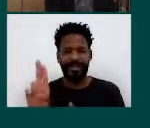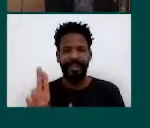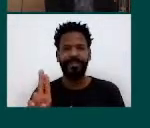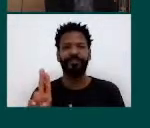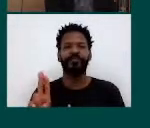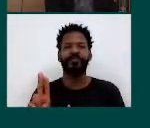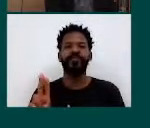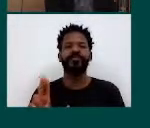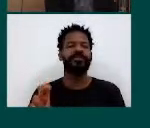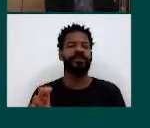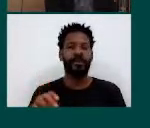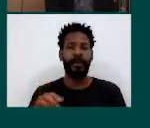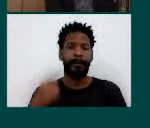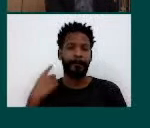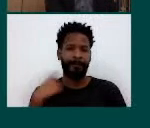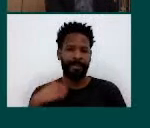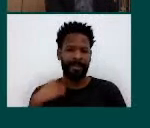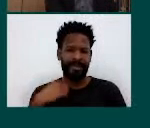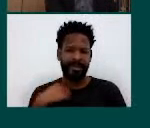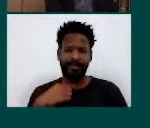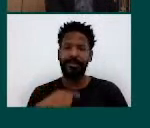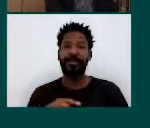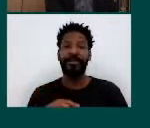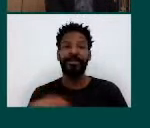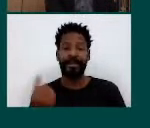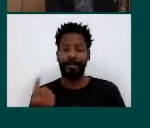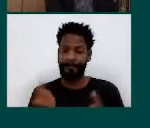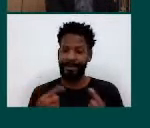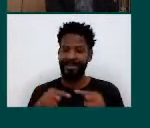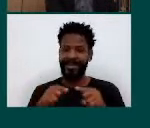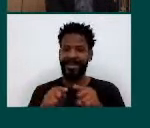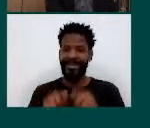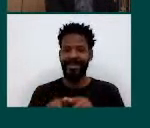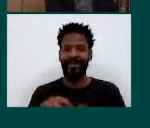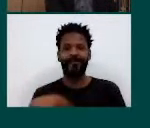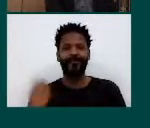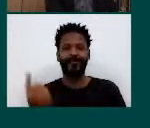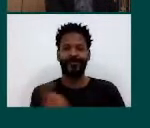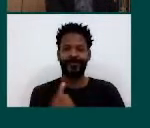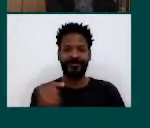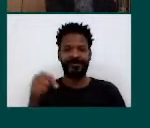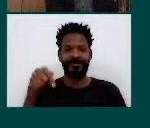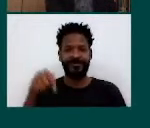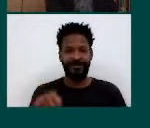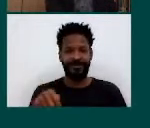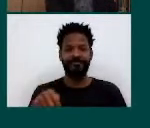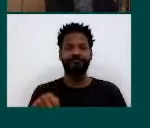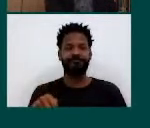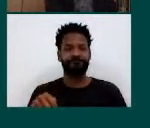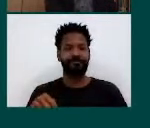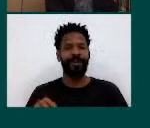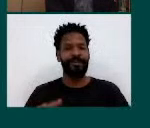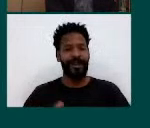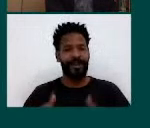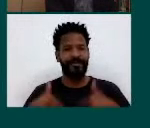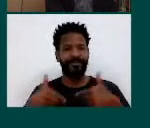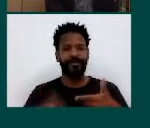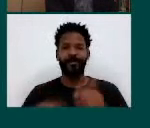Norte and Federal University of Minas Gerais, that are working hard to make this project